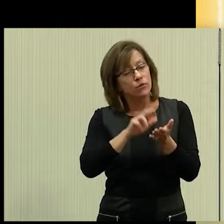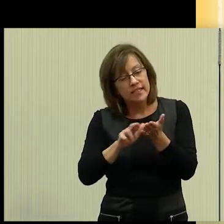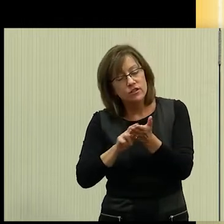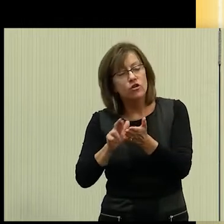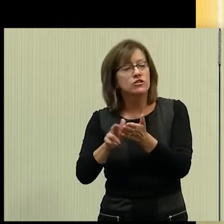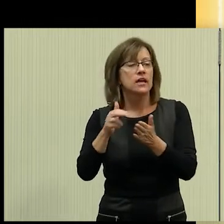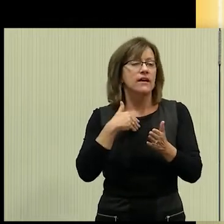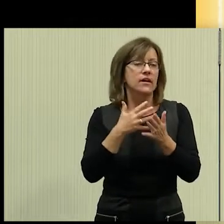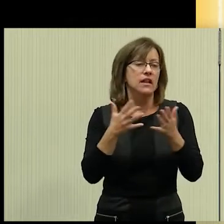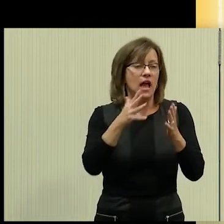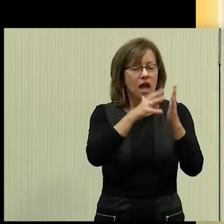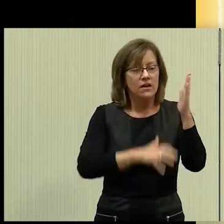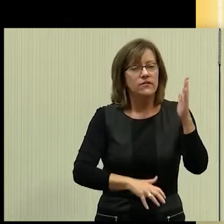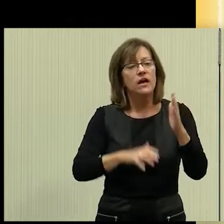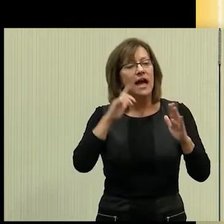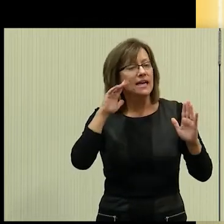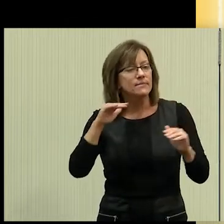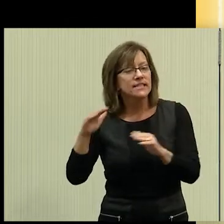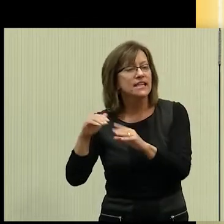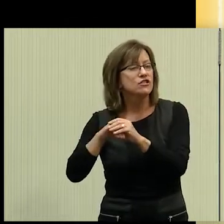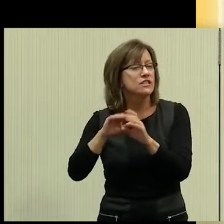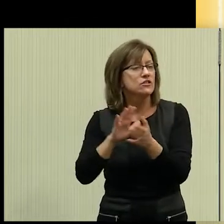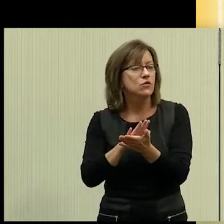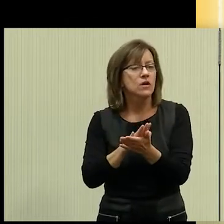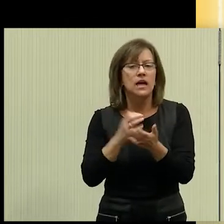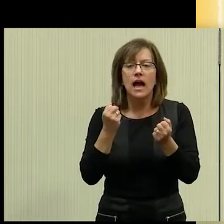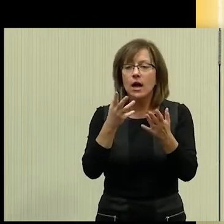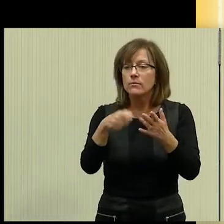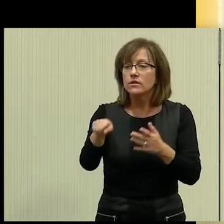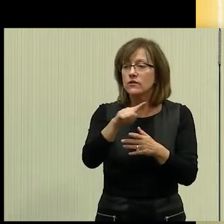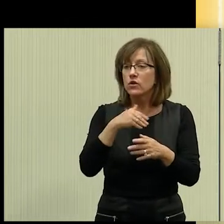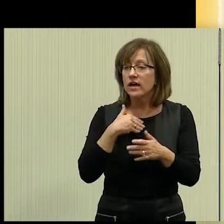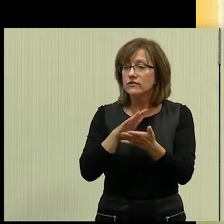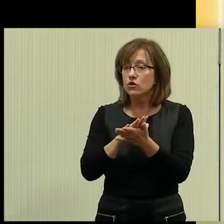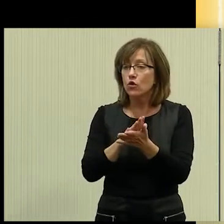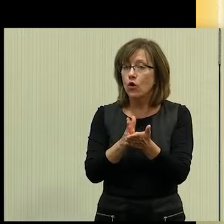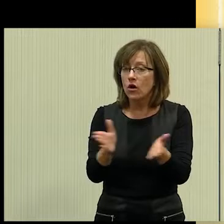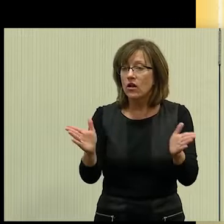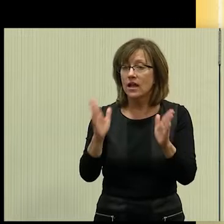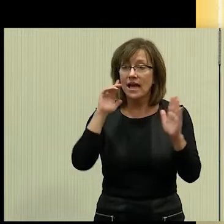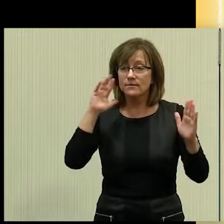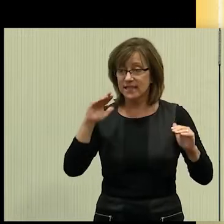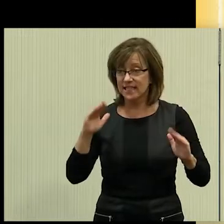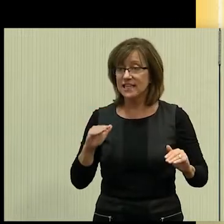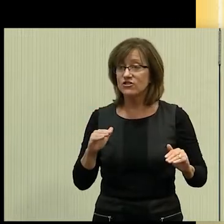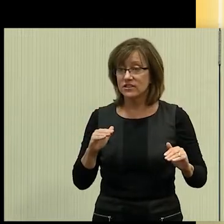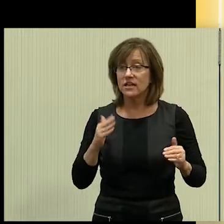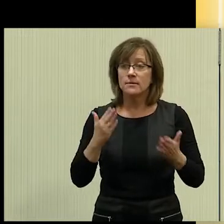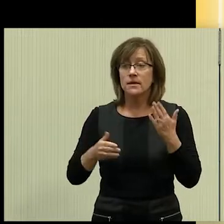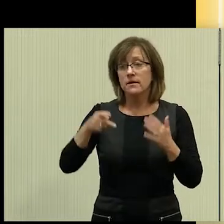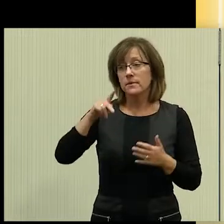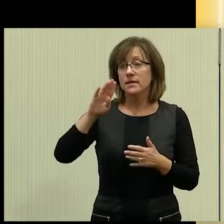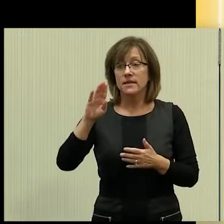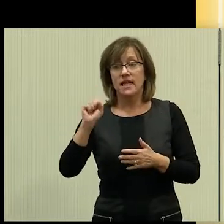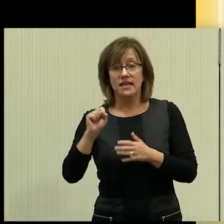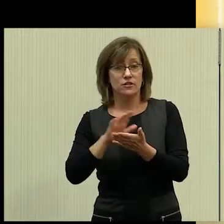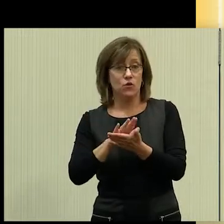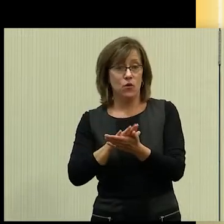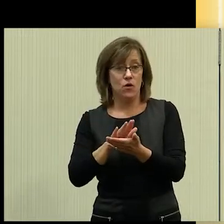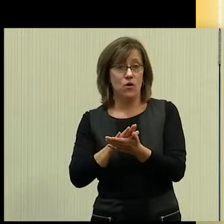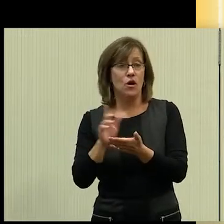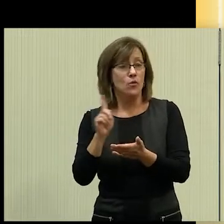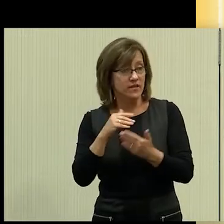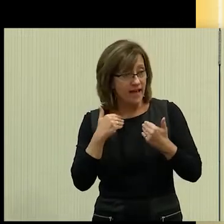having school-wide. How many of you have school-wide expectations in the setting you're in? Okay, so a lot of you do maybe your PBS schools where they